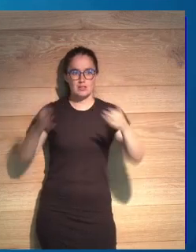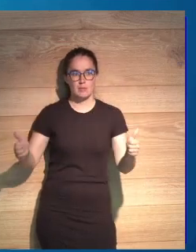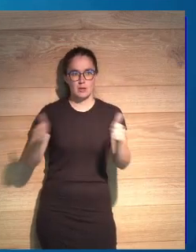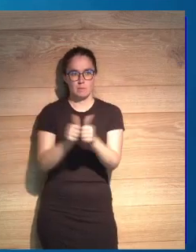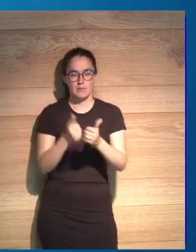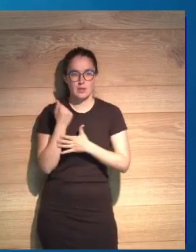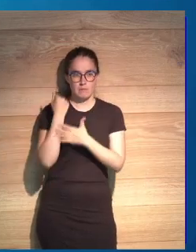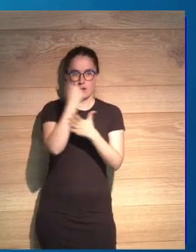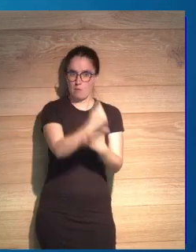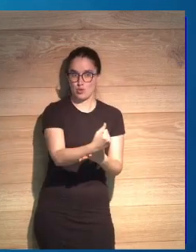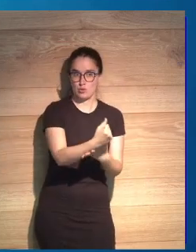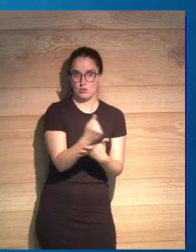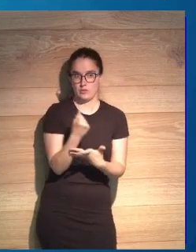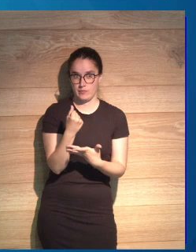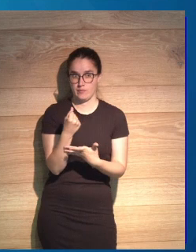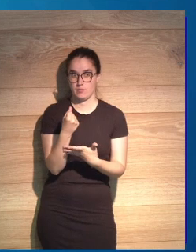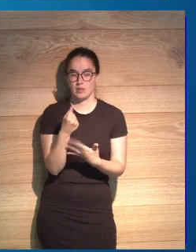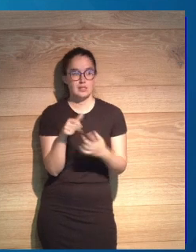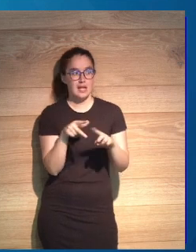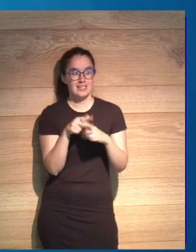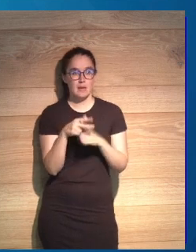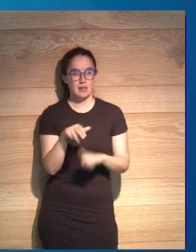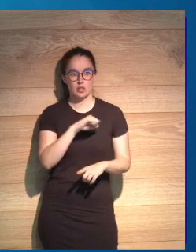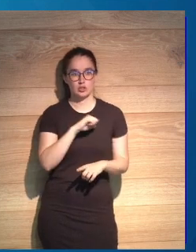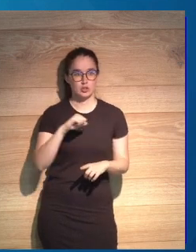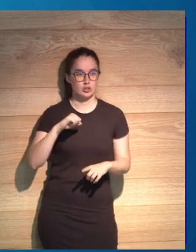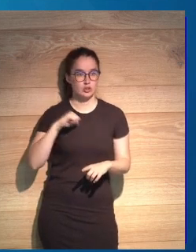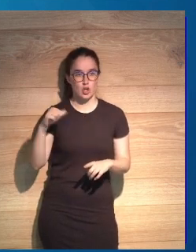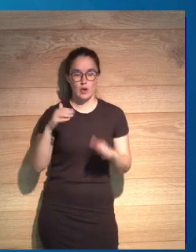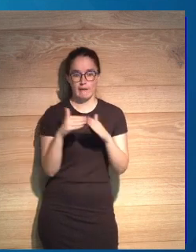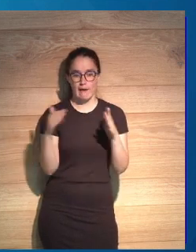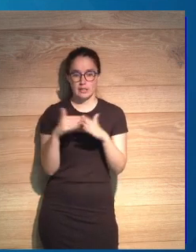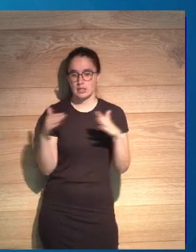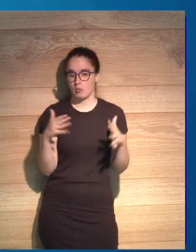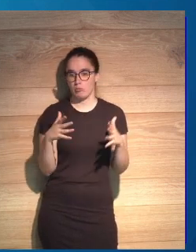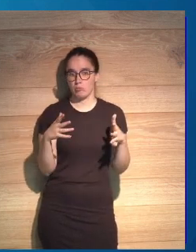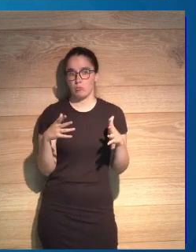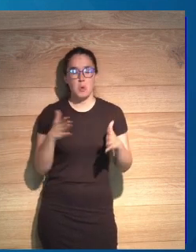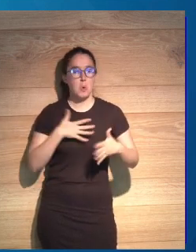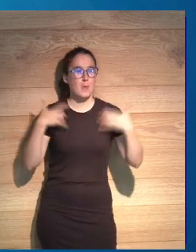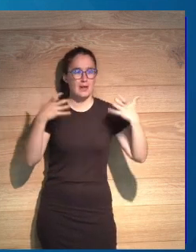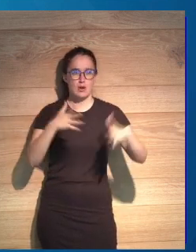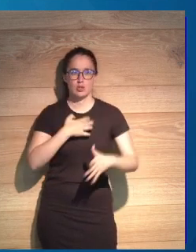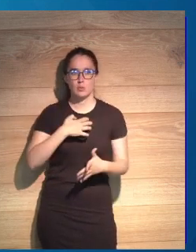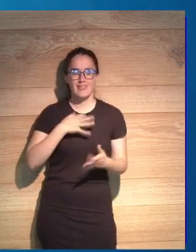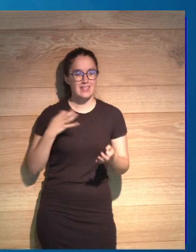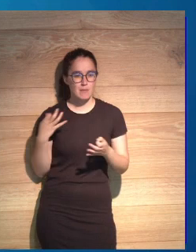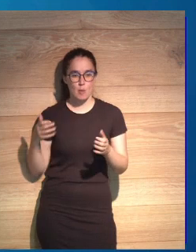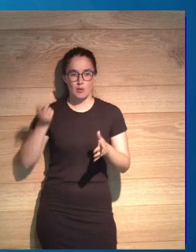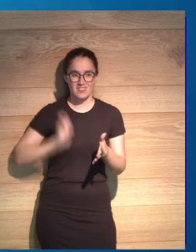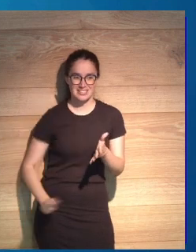room with a headset, and there's a therapist with the patient,